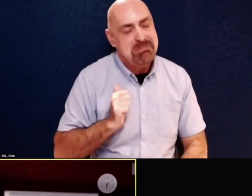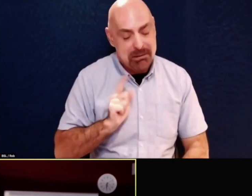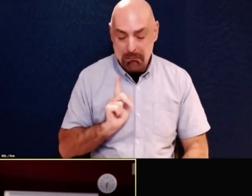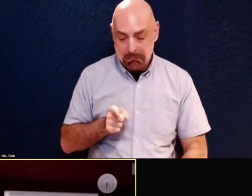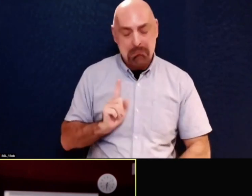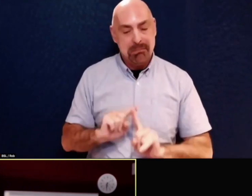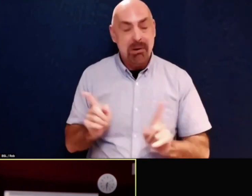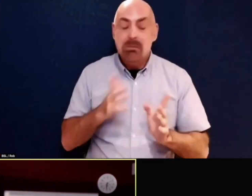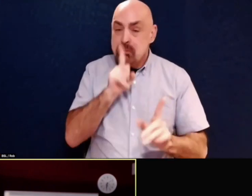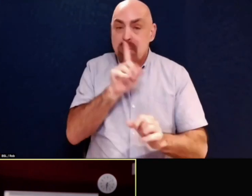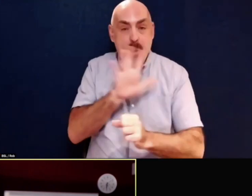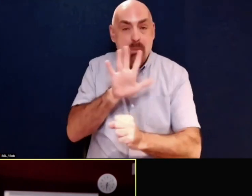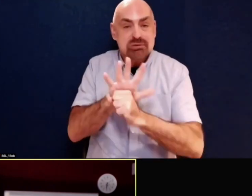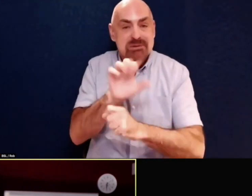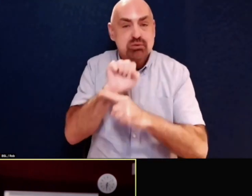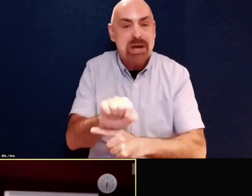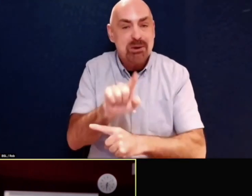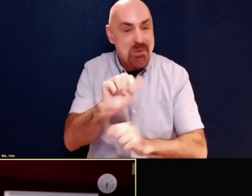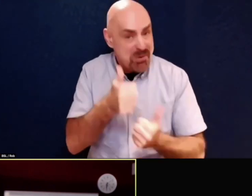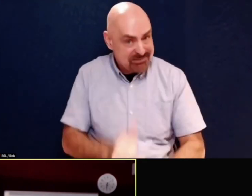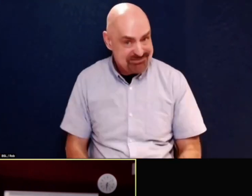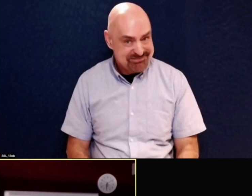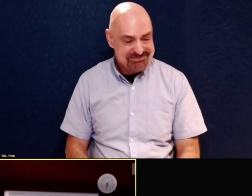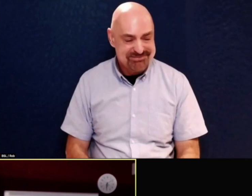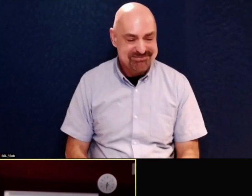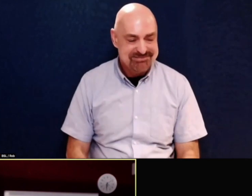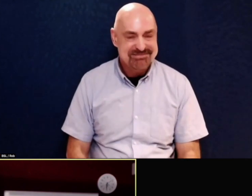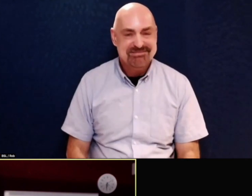I'm not going to protect you from them. Okay.